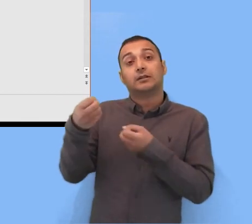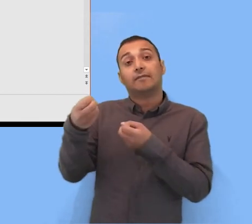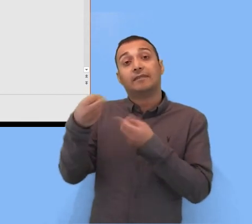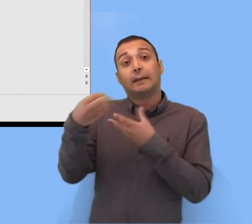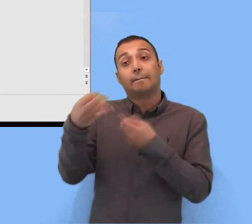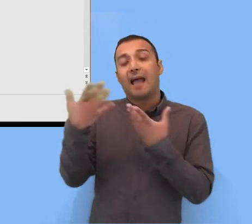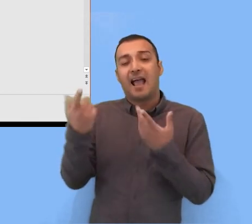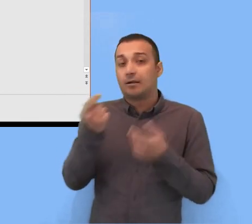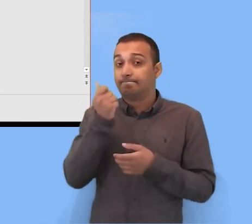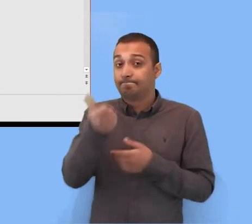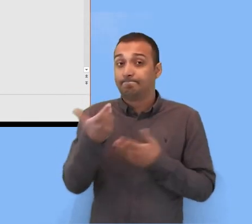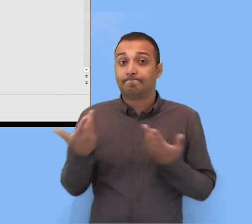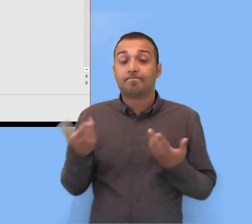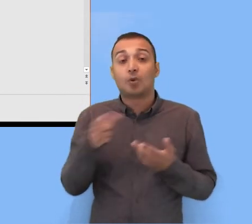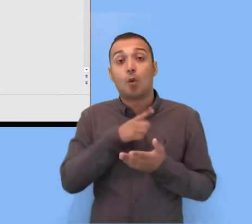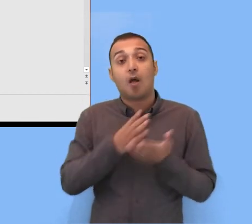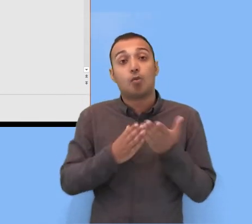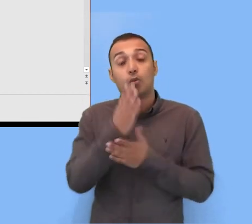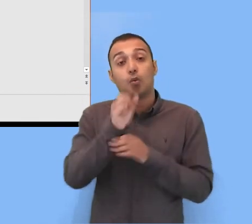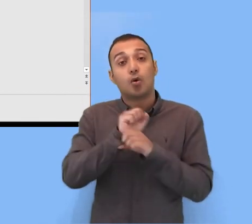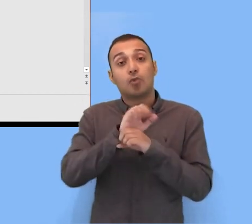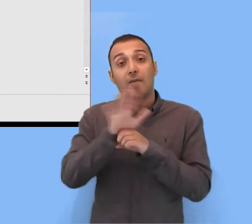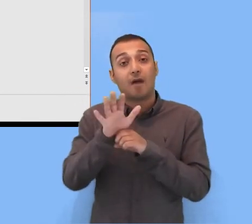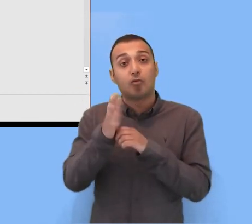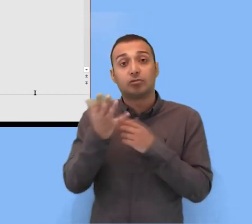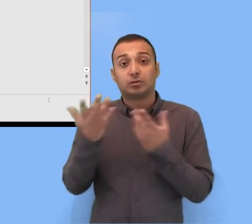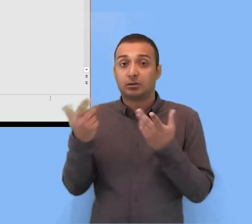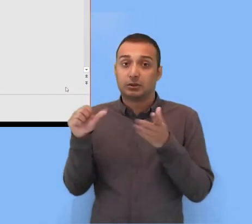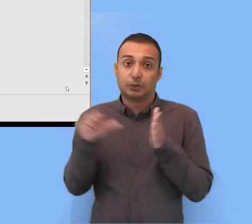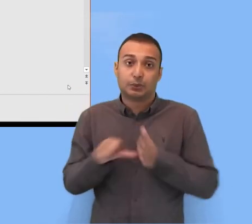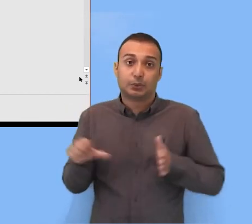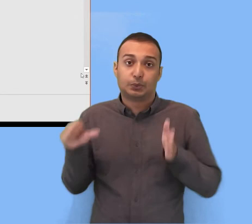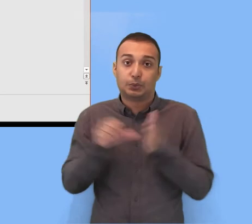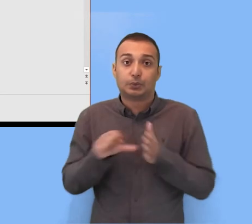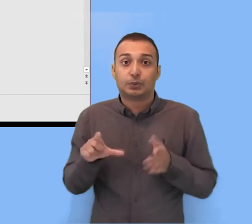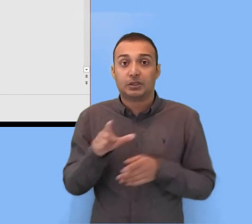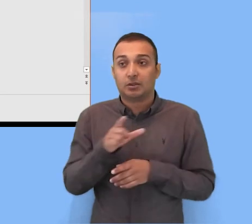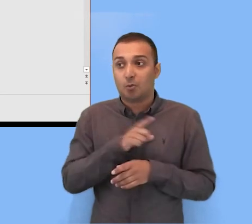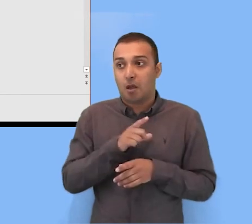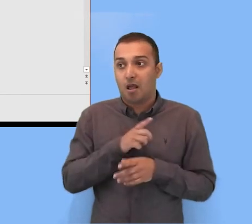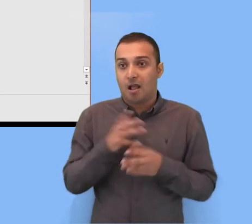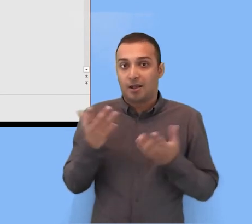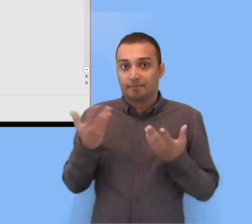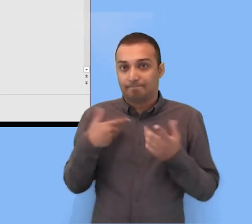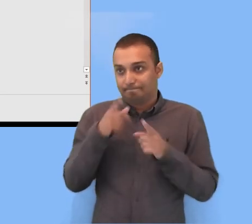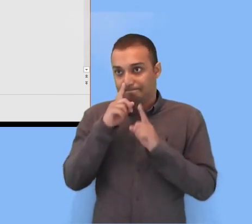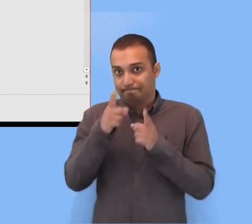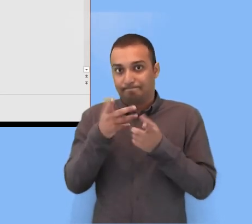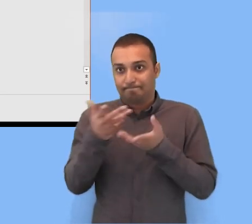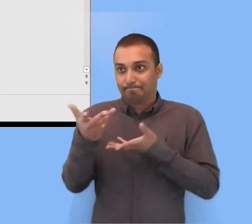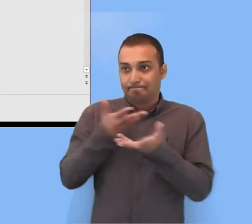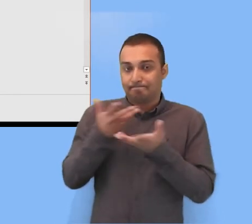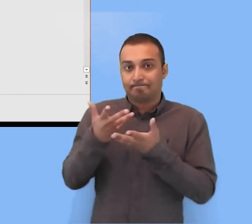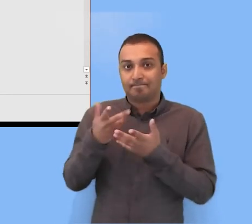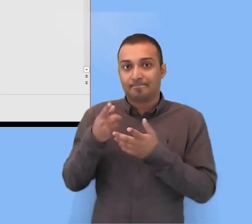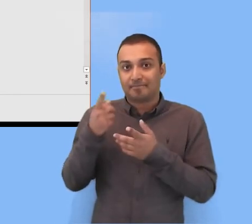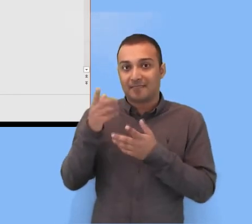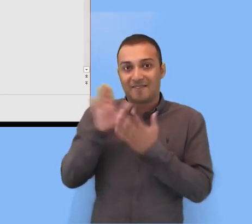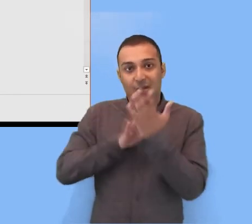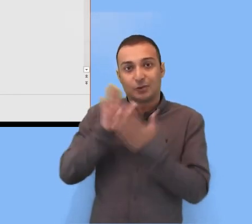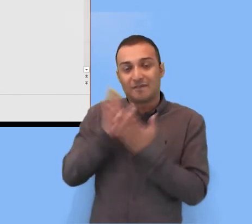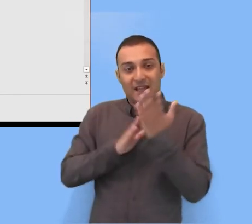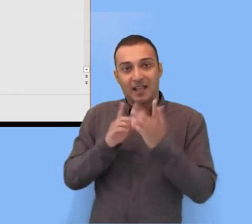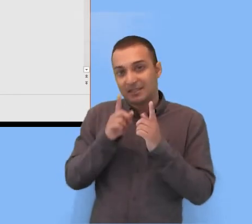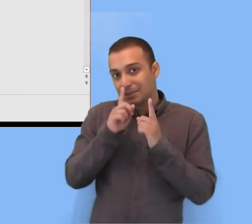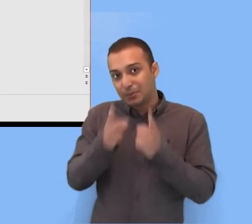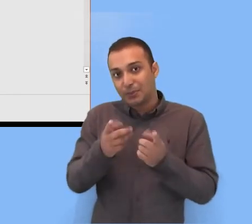of COVID, it's difficult as we can't talk face-to-face. On the